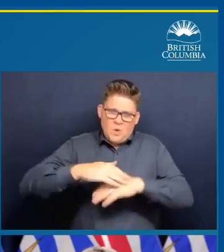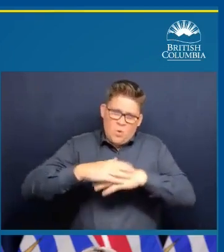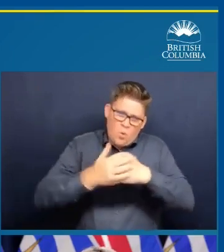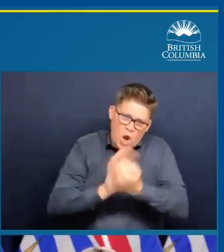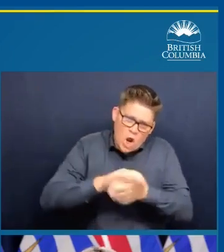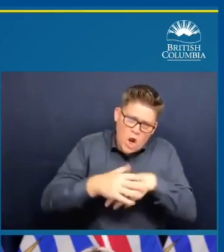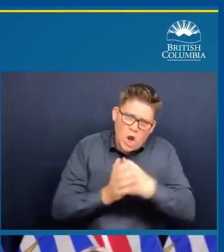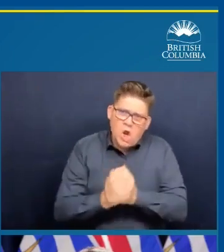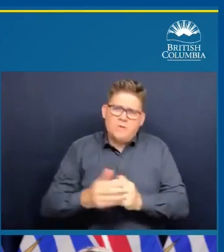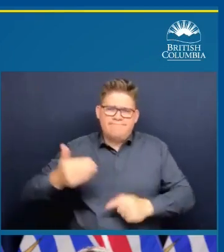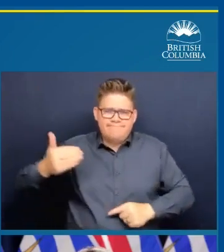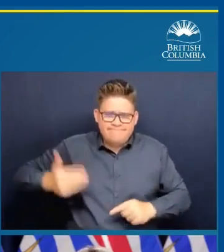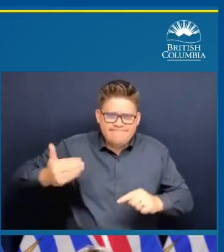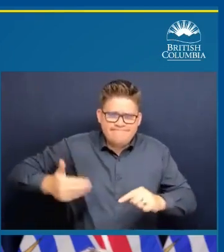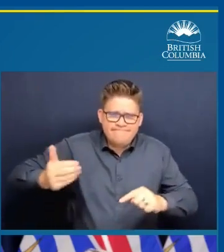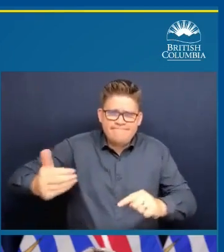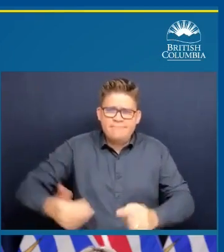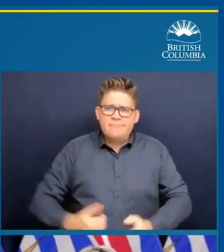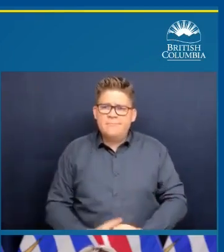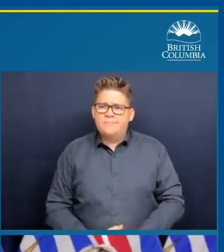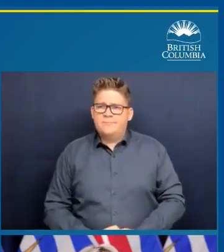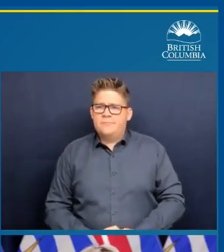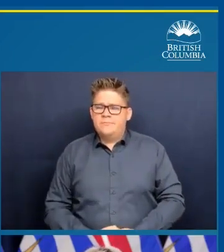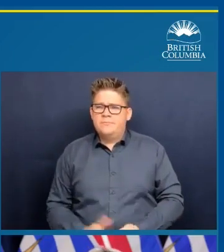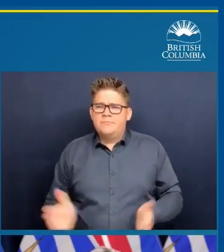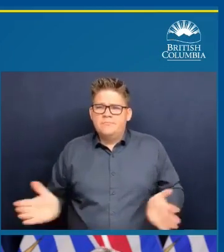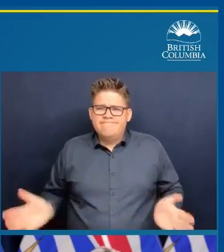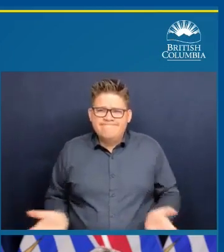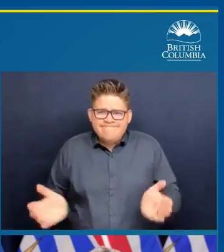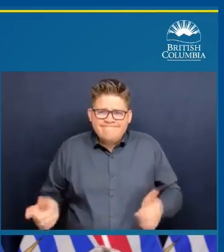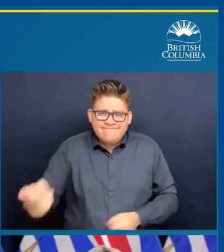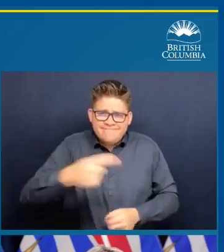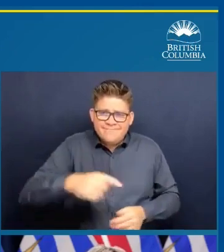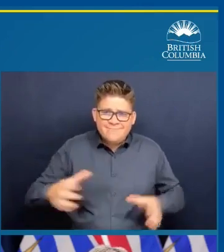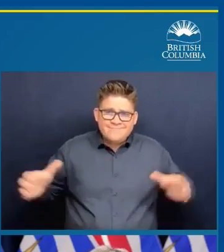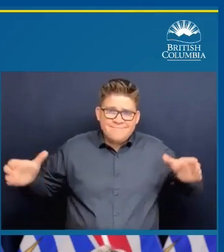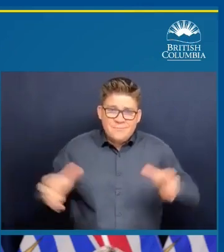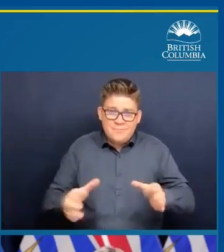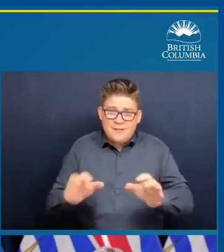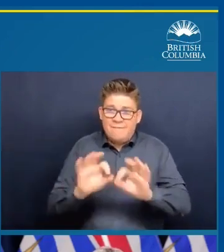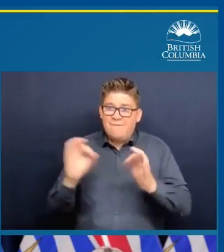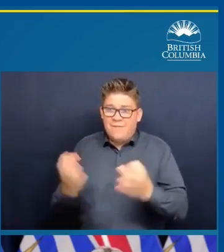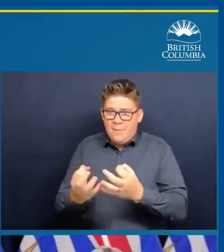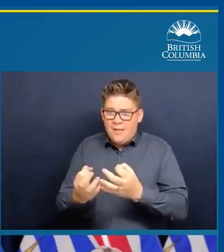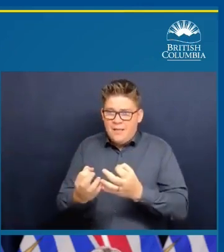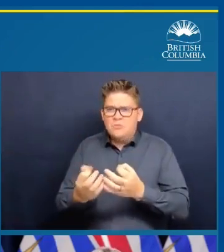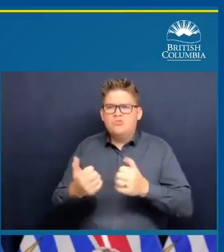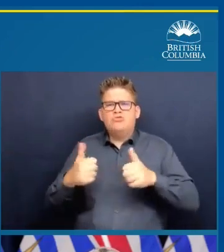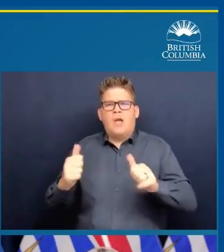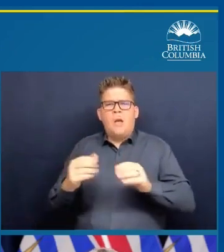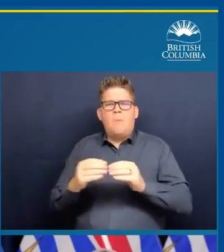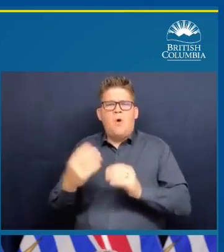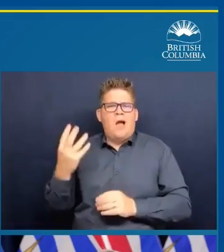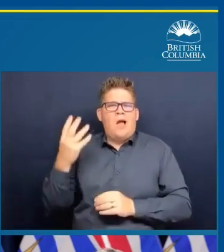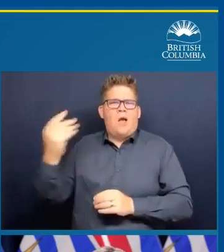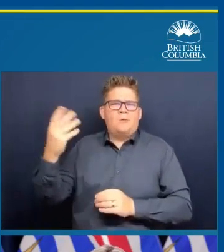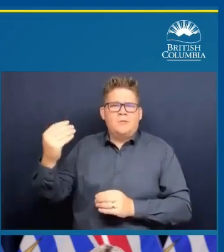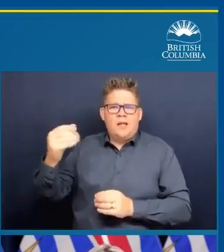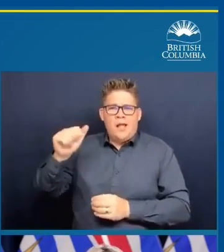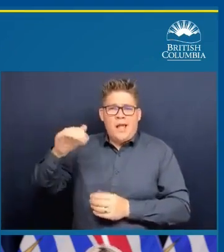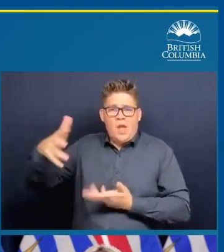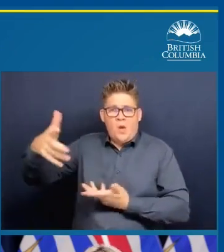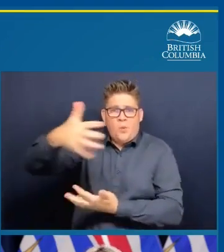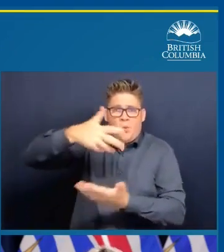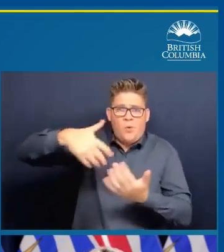open spaces with good airflow, looking at postponing some of those visits if there's illness in the family. Regularly